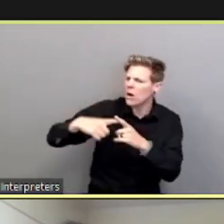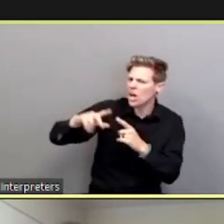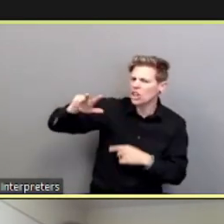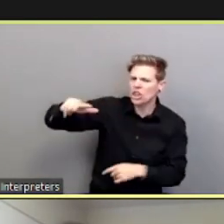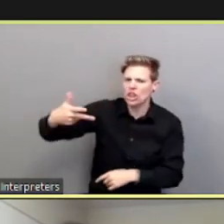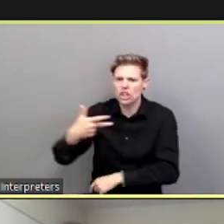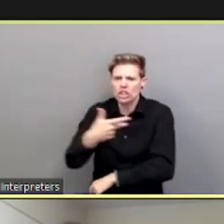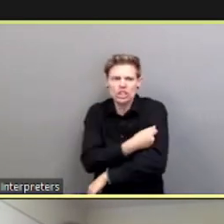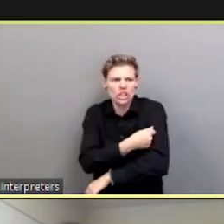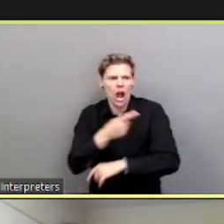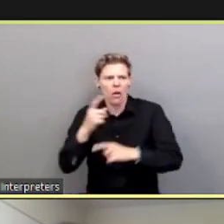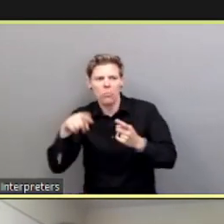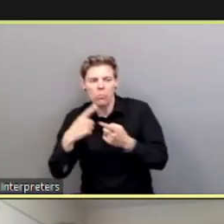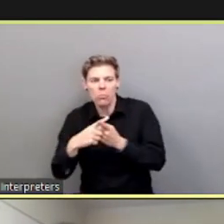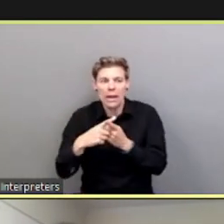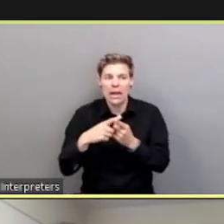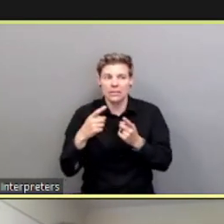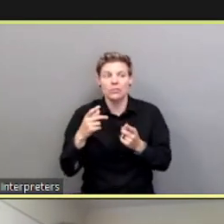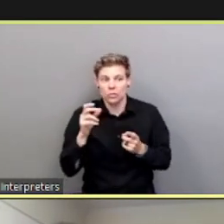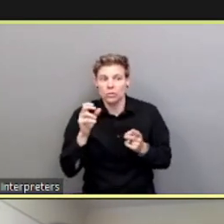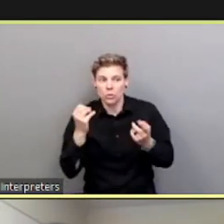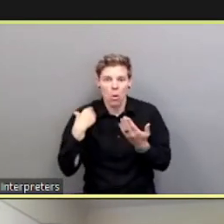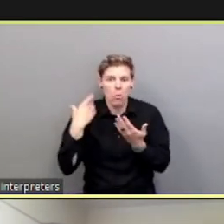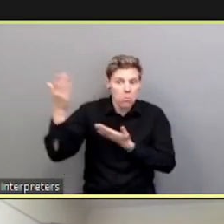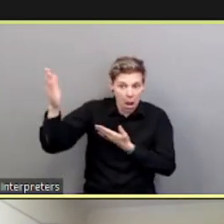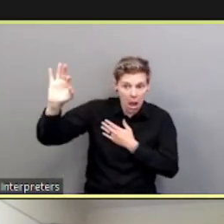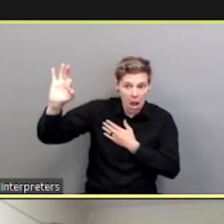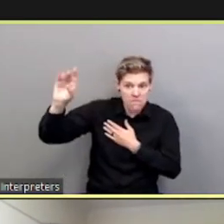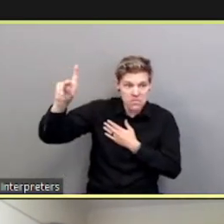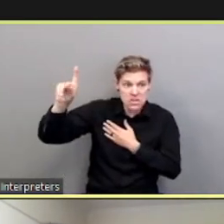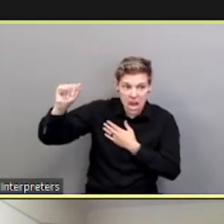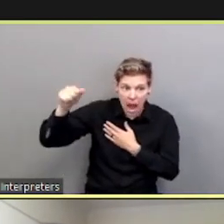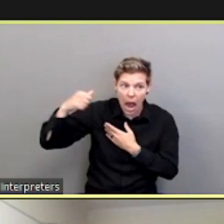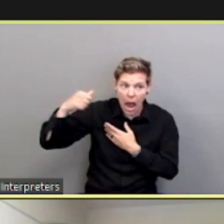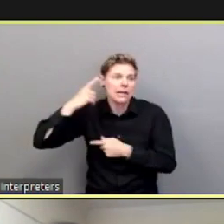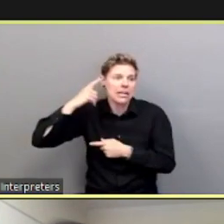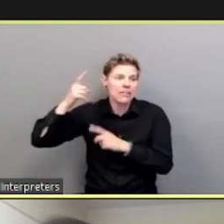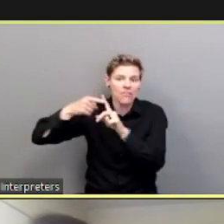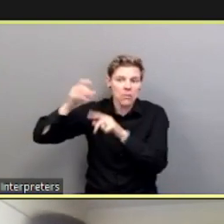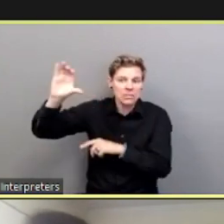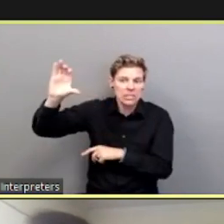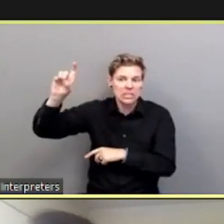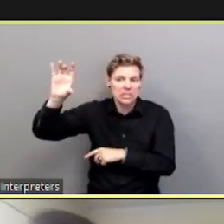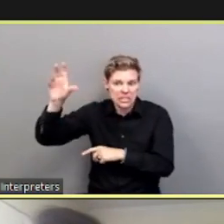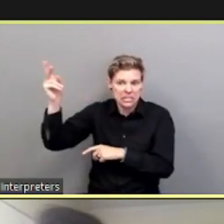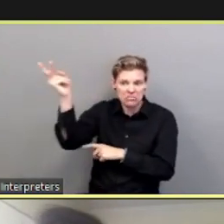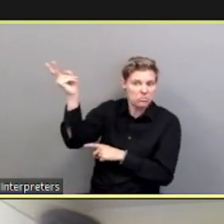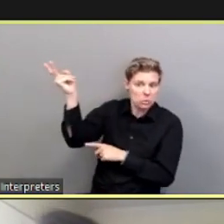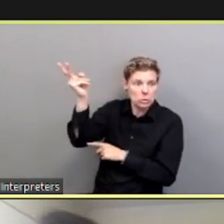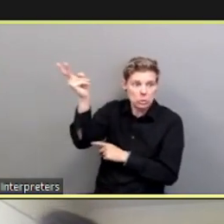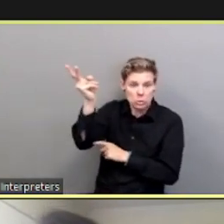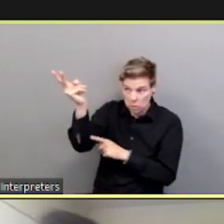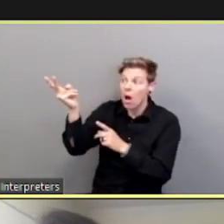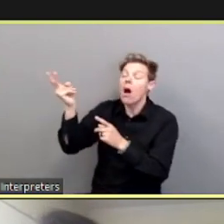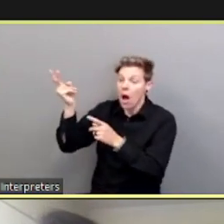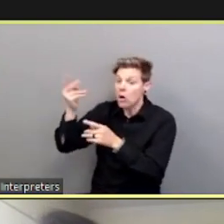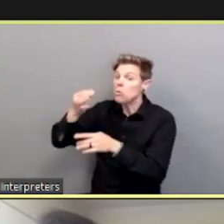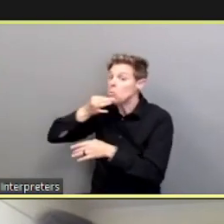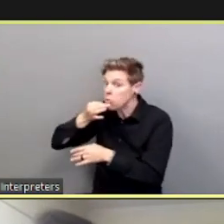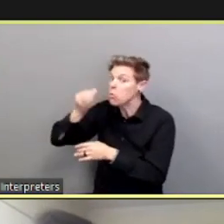and recommendations from the FDA and CDC later this month. And for those of you who listen to